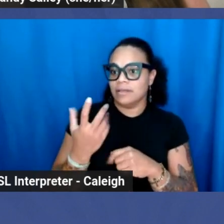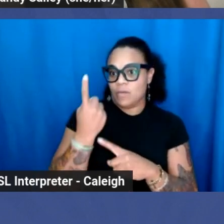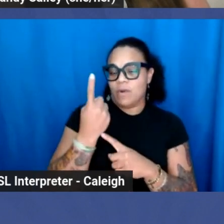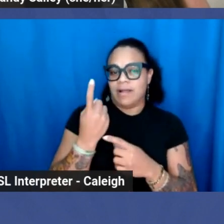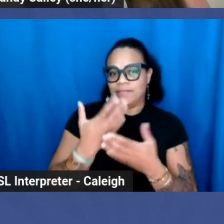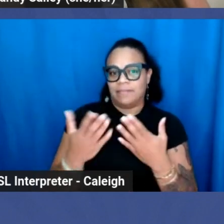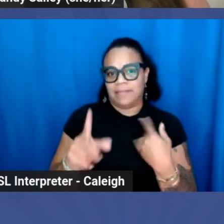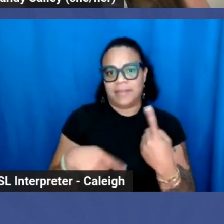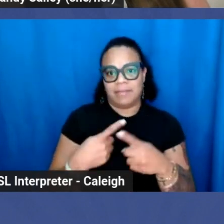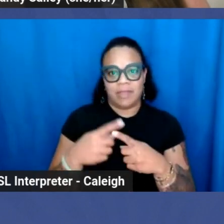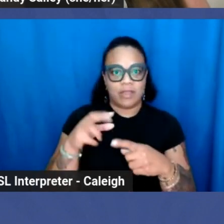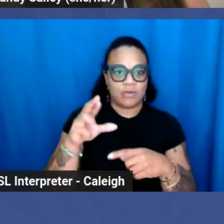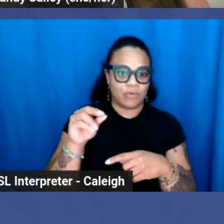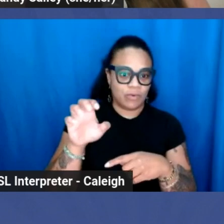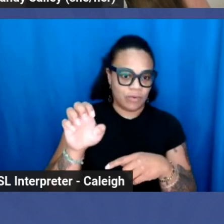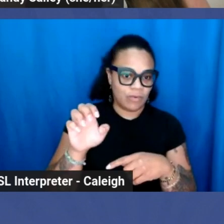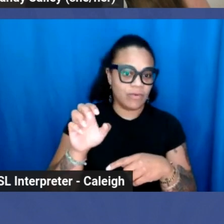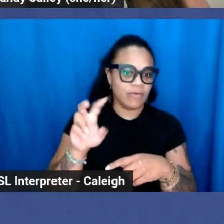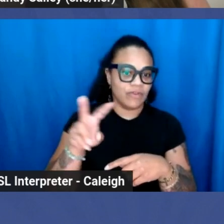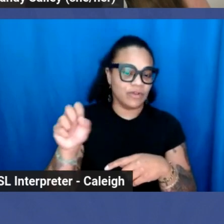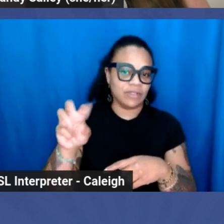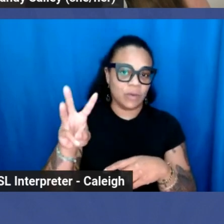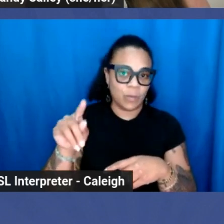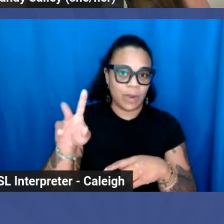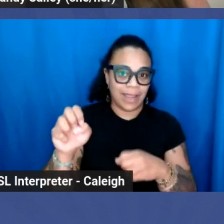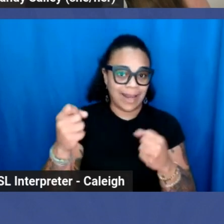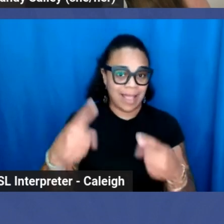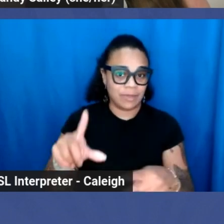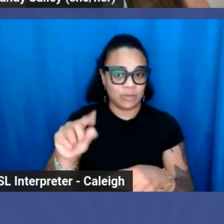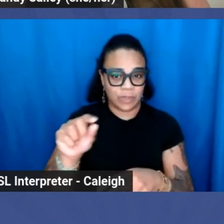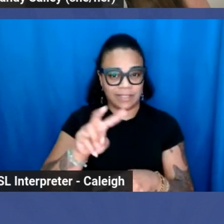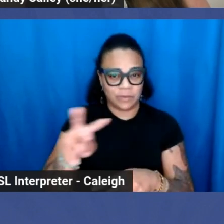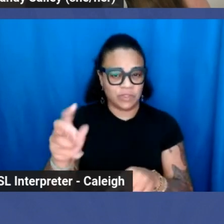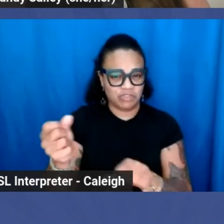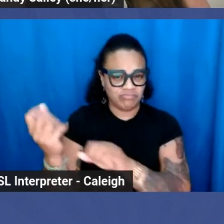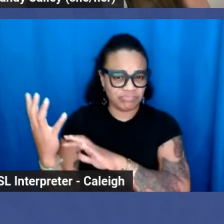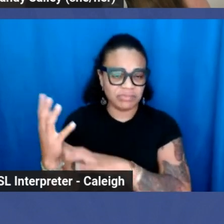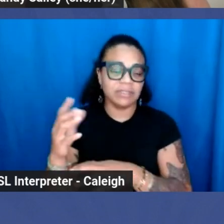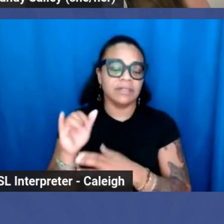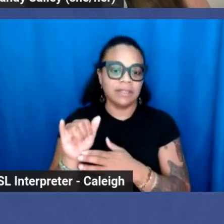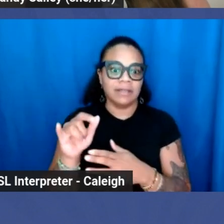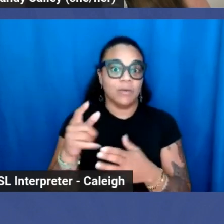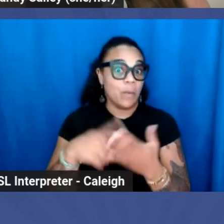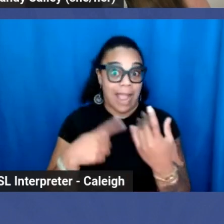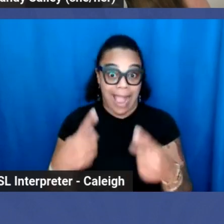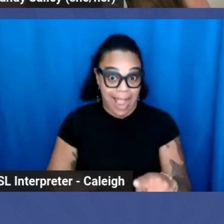versus Wade took place in 2022, what happened? There was a big